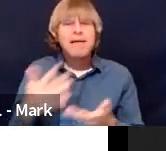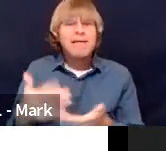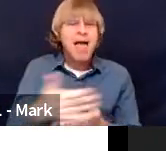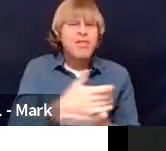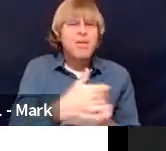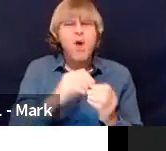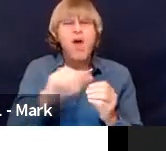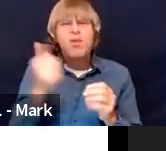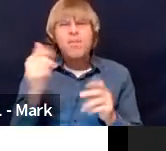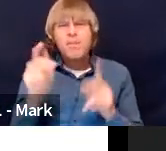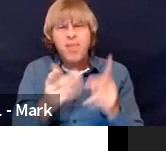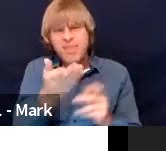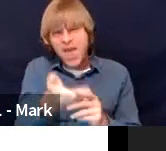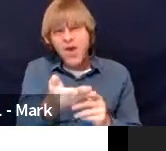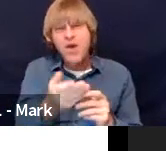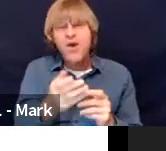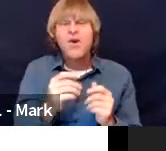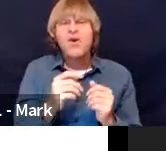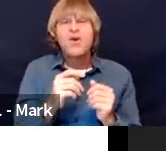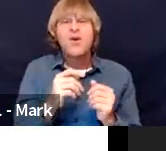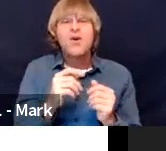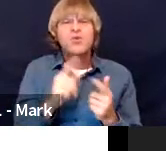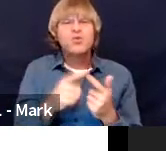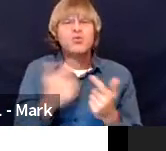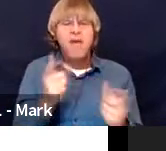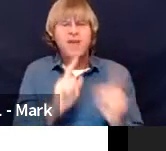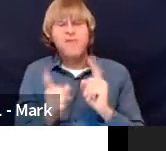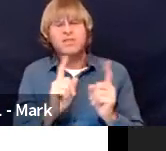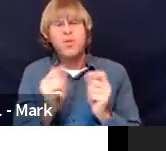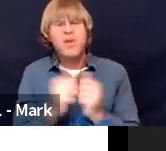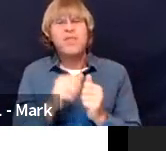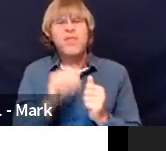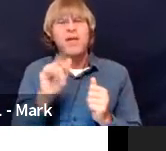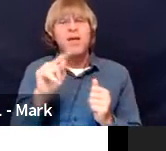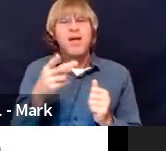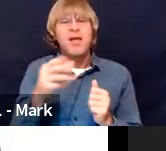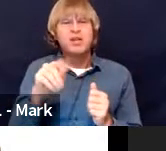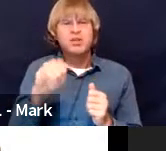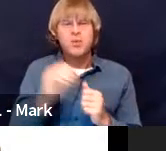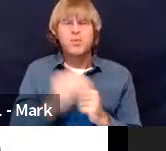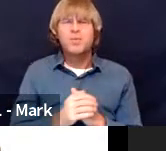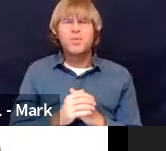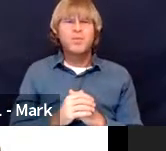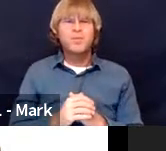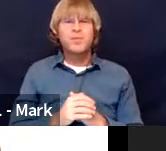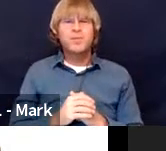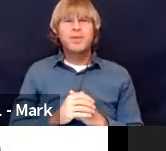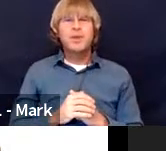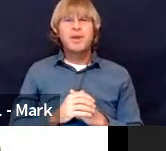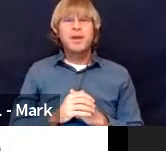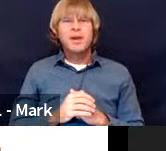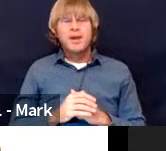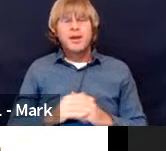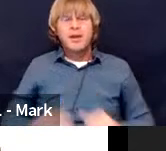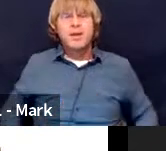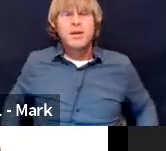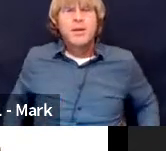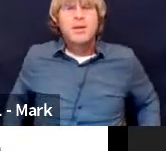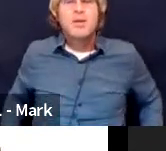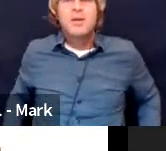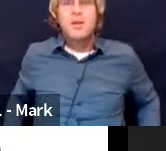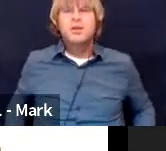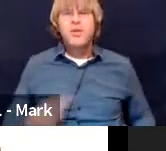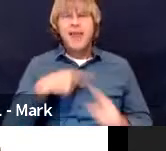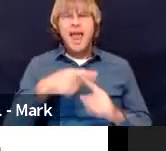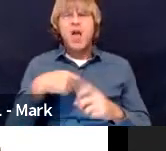other local makers here to have a conversation with Dato. And so with that, I got to